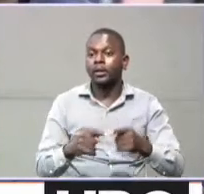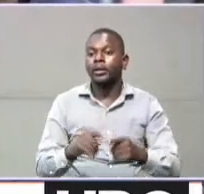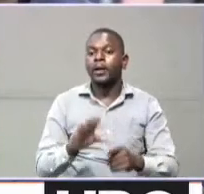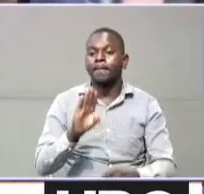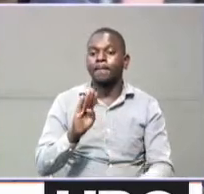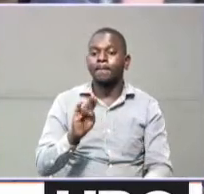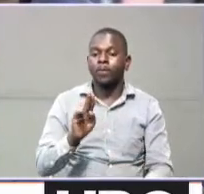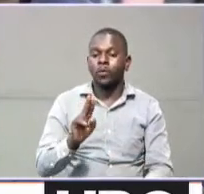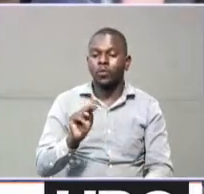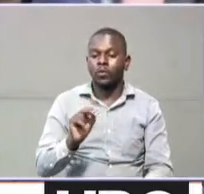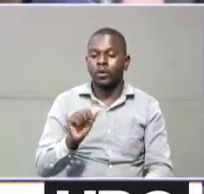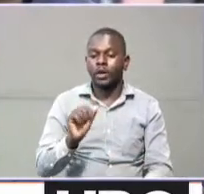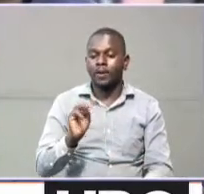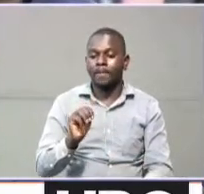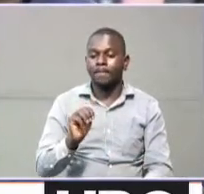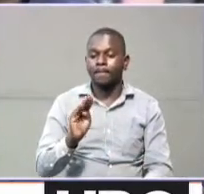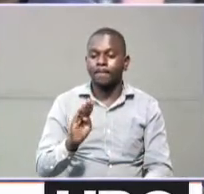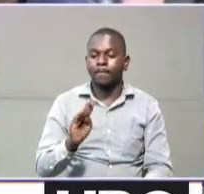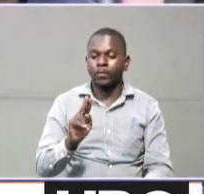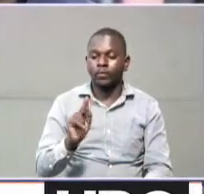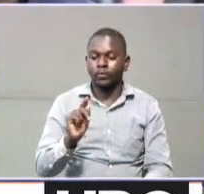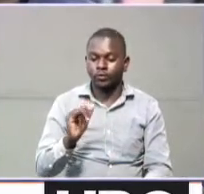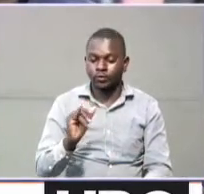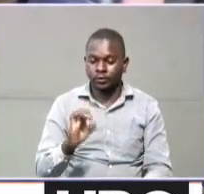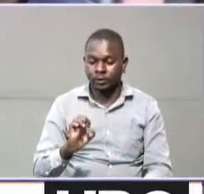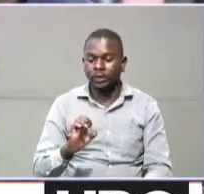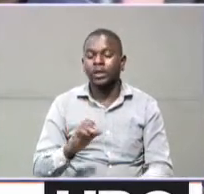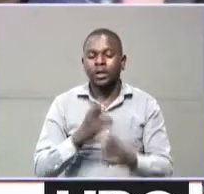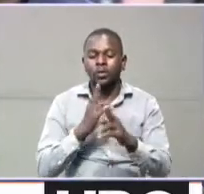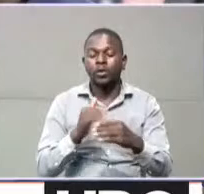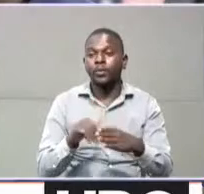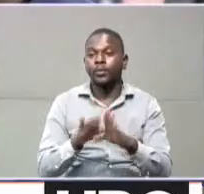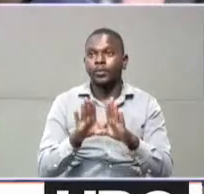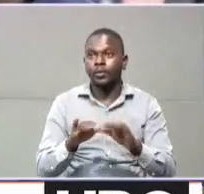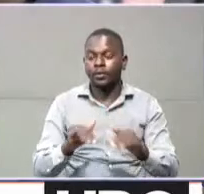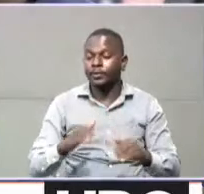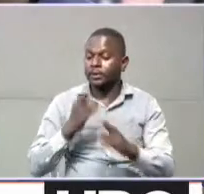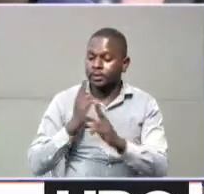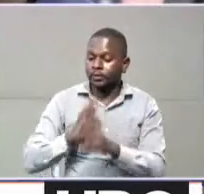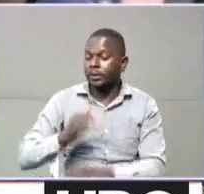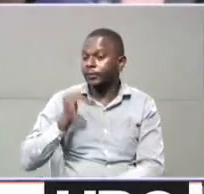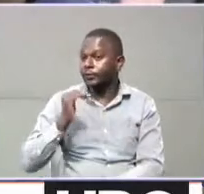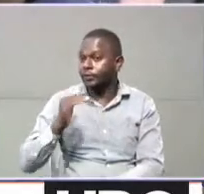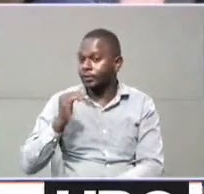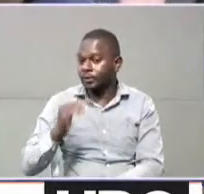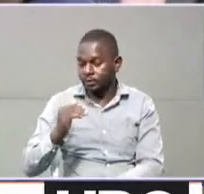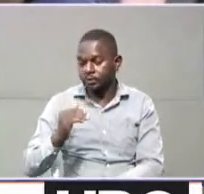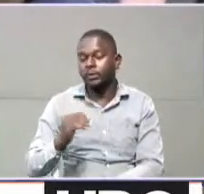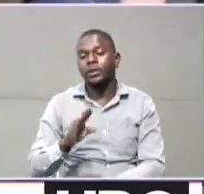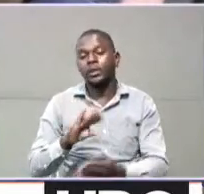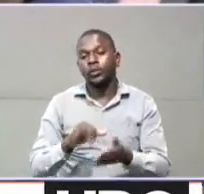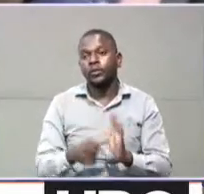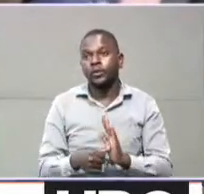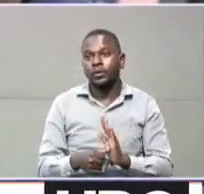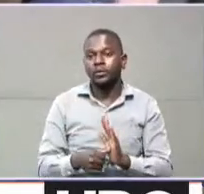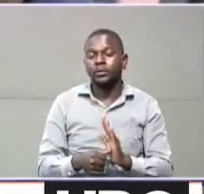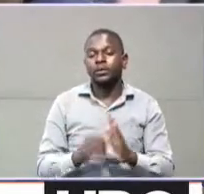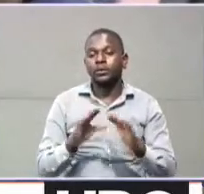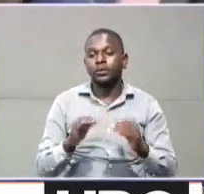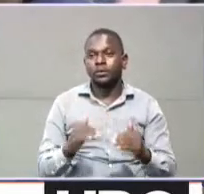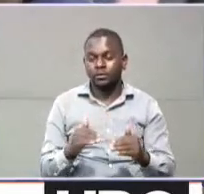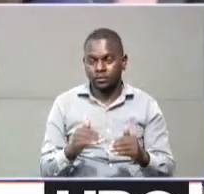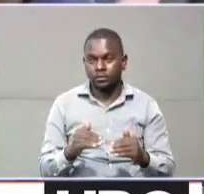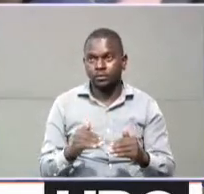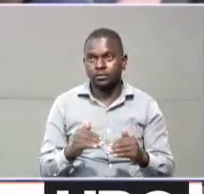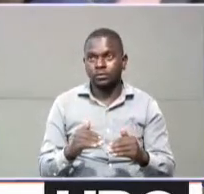here their honourable colleagues like honorable colleagues not only speak and colleagues the issue of